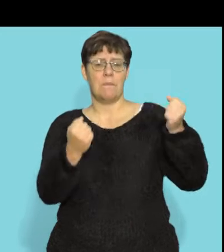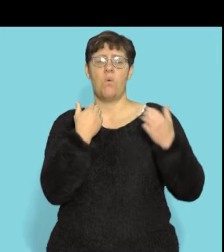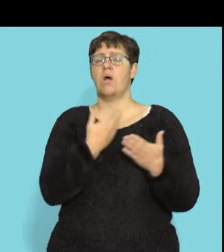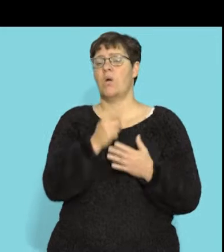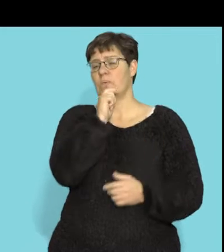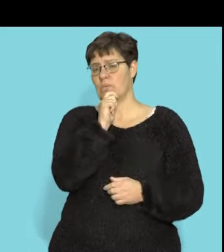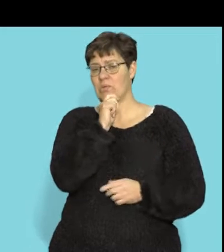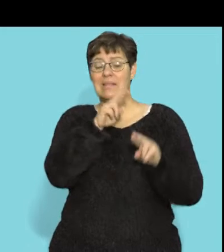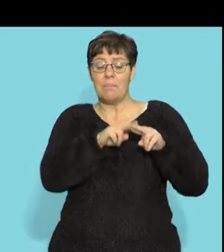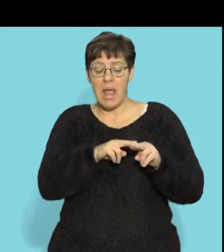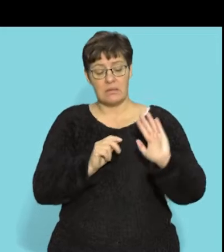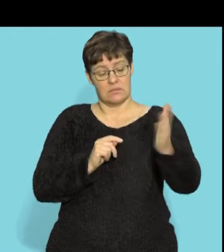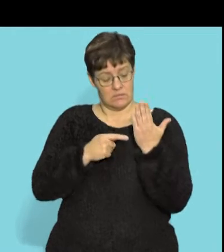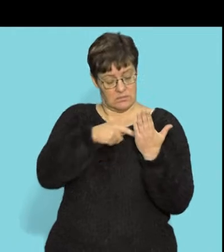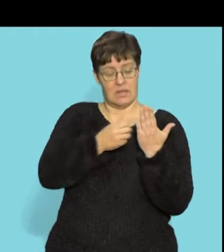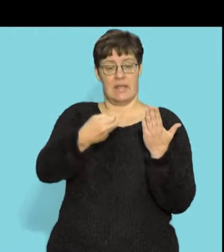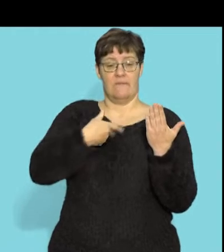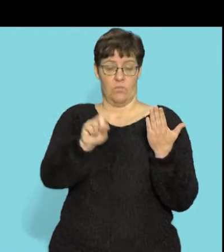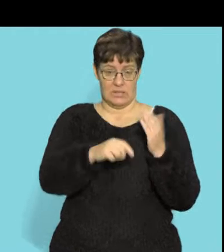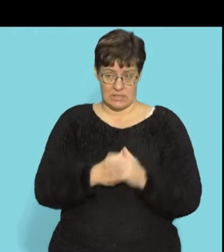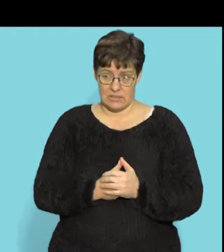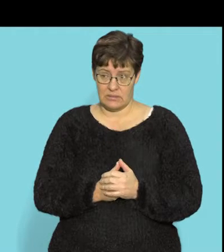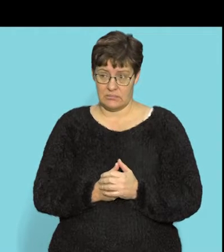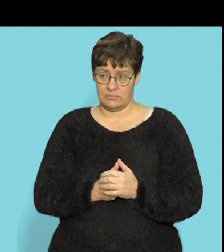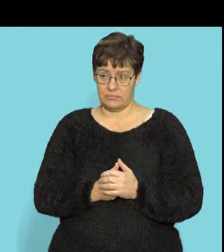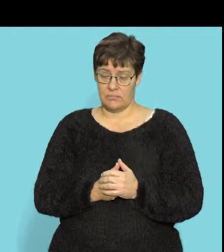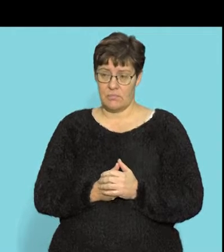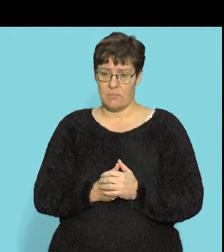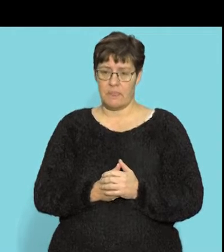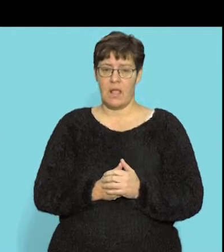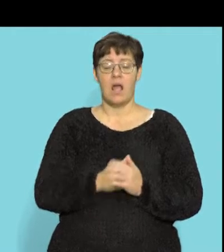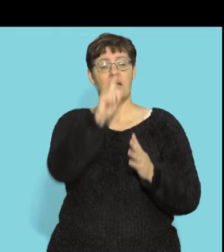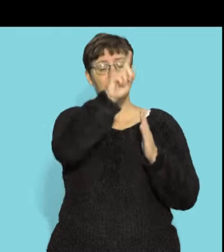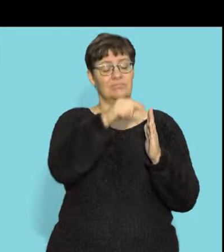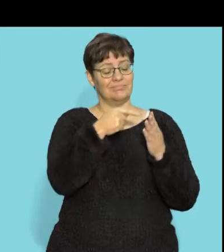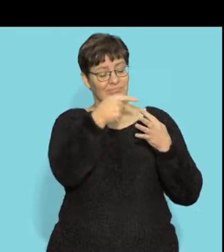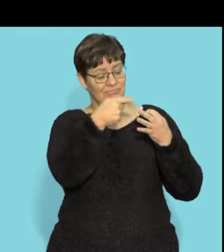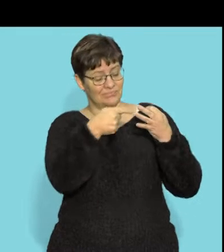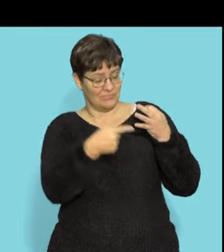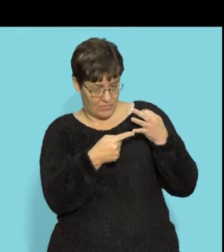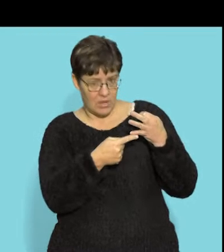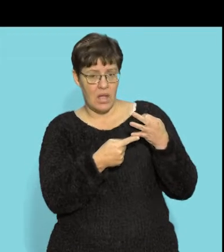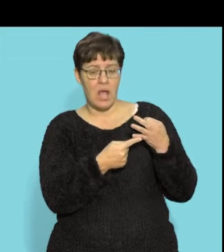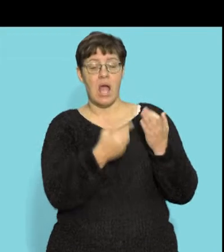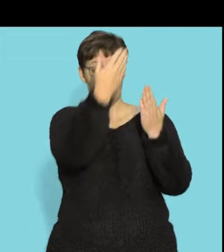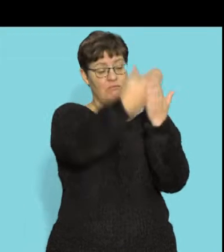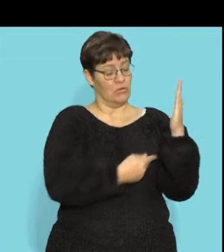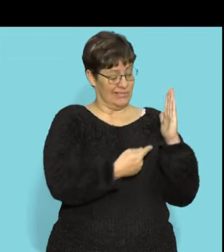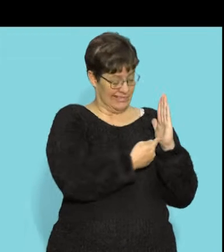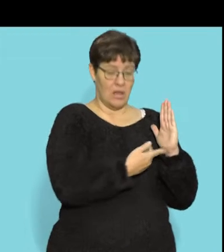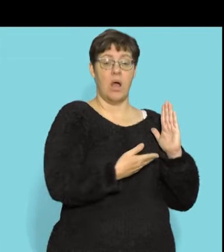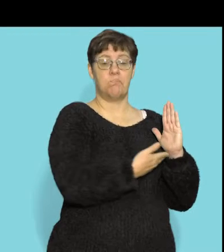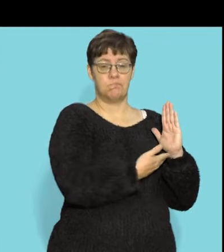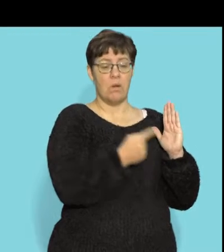we can use depending on what you have. These three are actually given in the data sheet. Just be able to identify